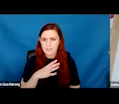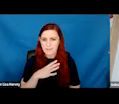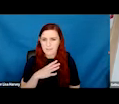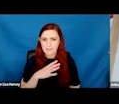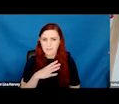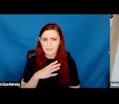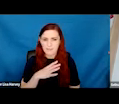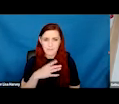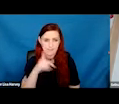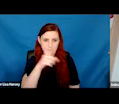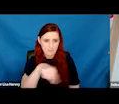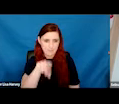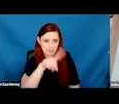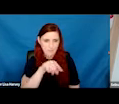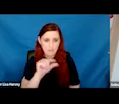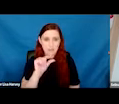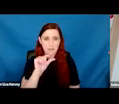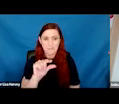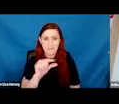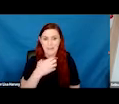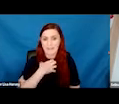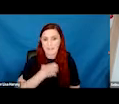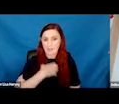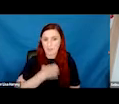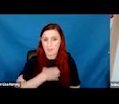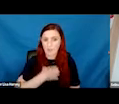with a mini toilet pencil holder for my desk.